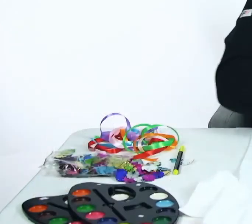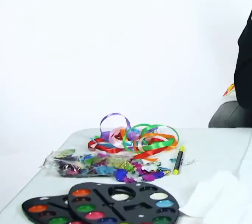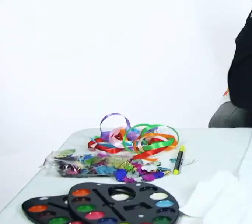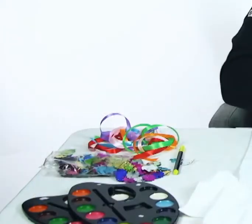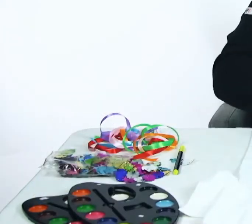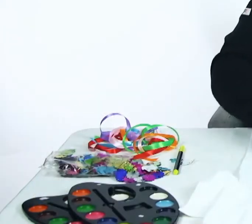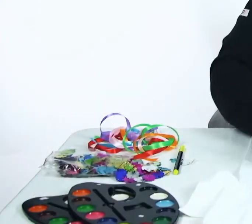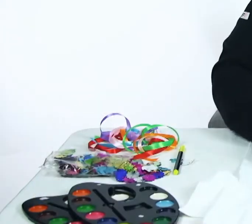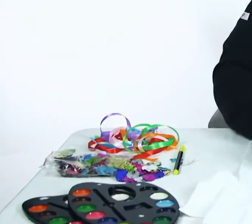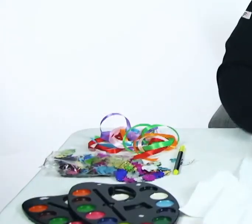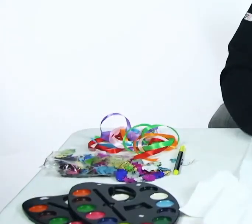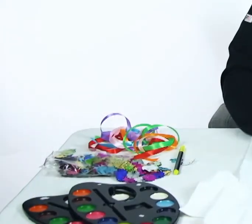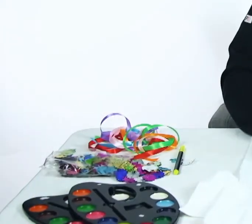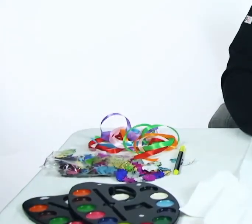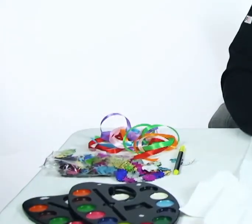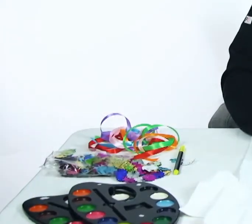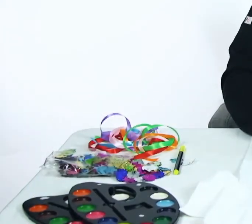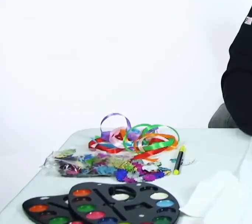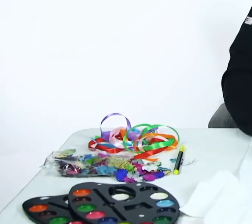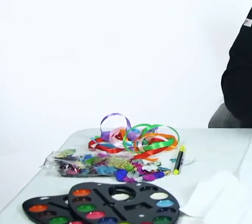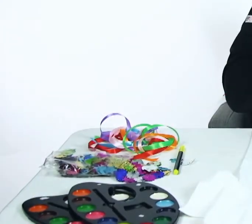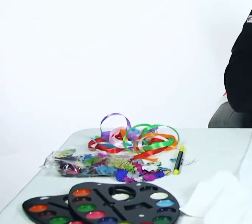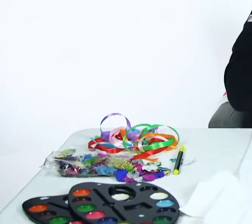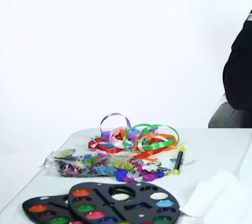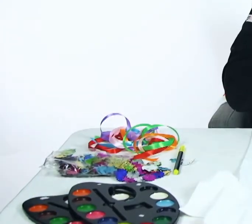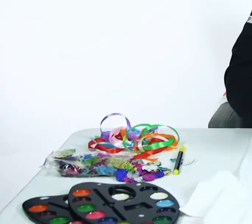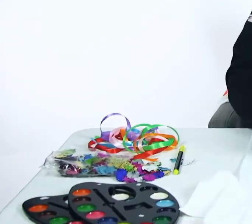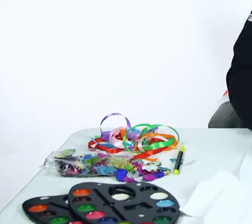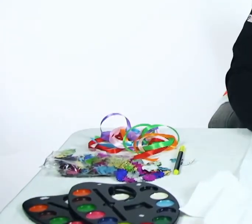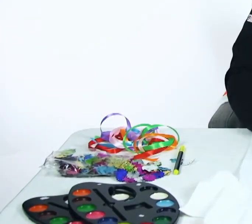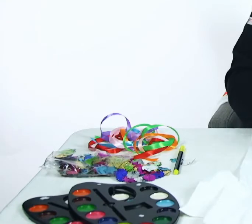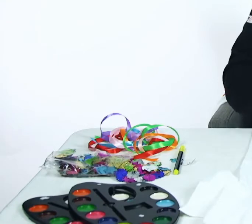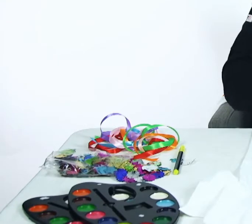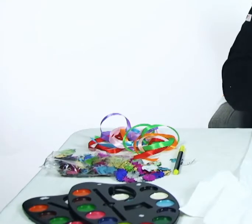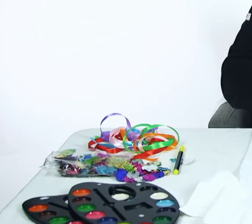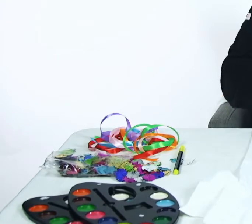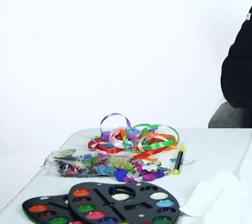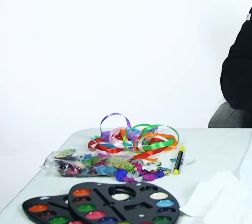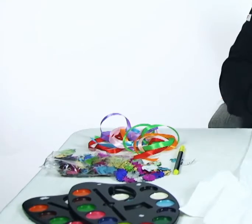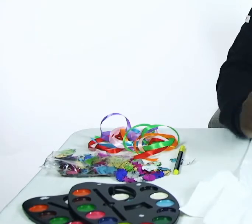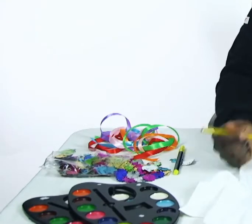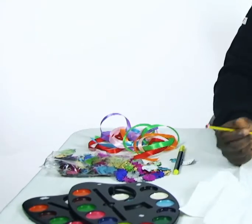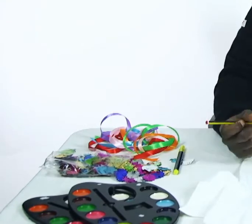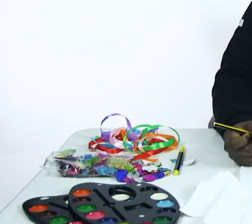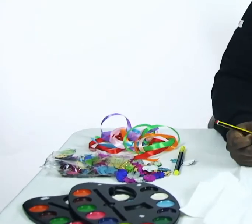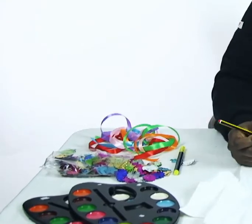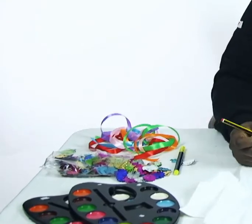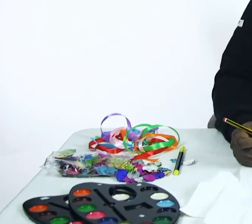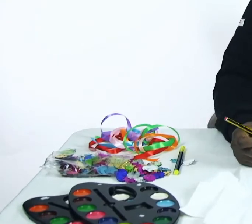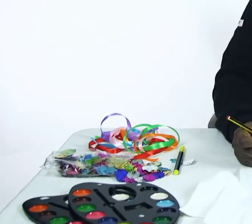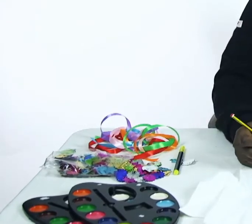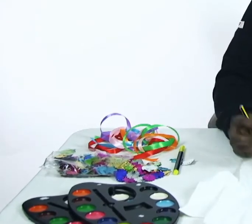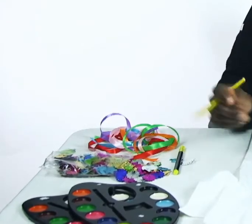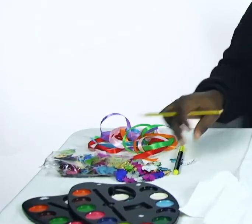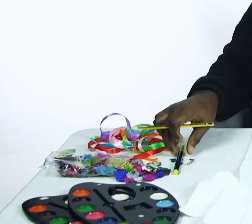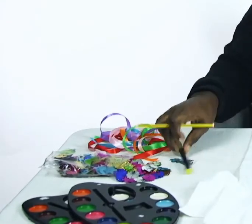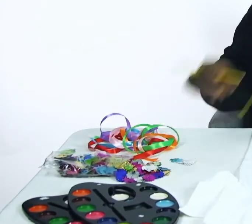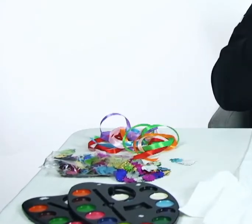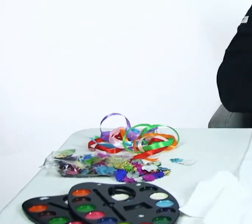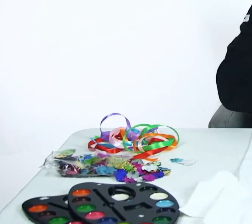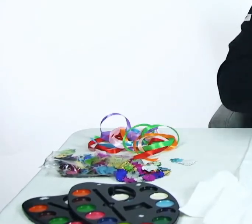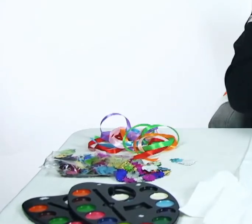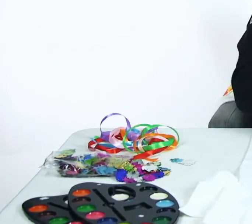mean by that. So firstly, this is where the pencil comes in. If you're very good and precise, you can go straight to drawing on